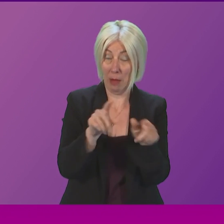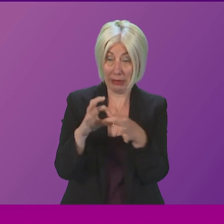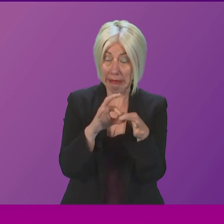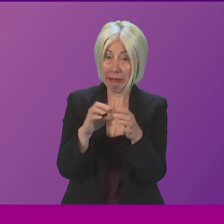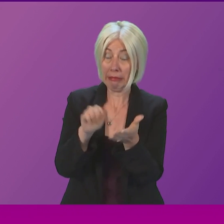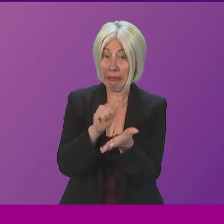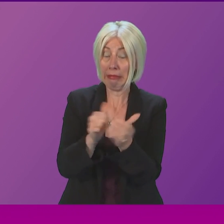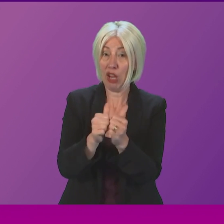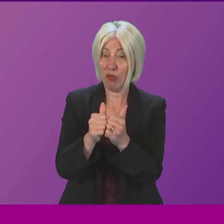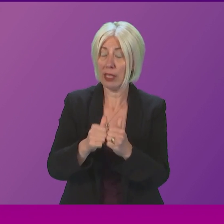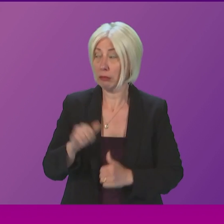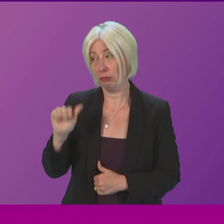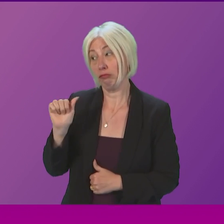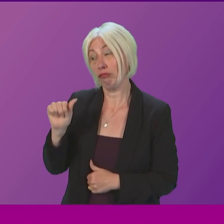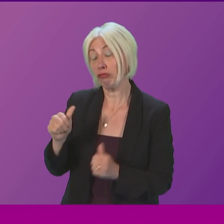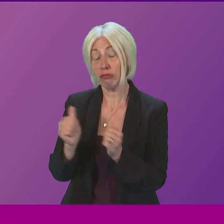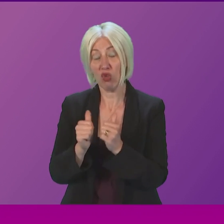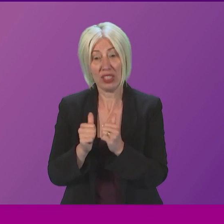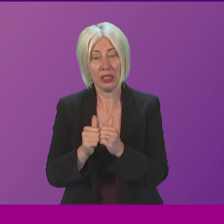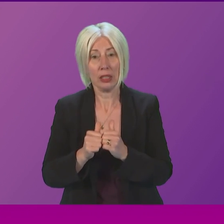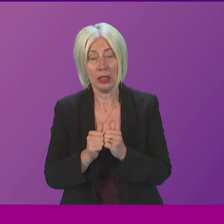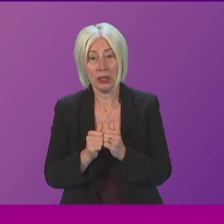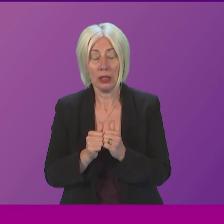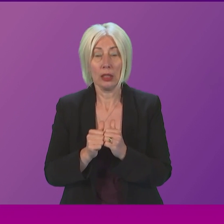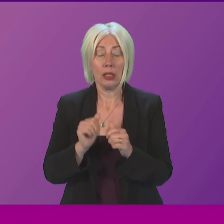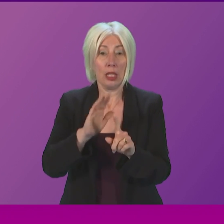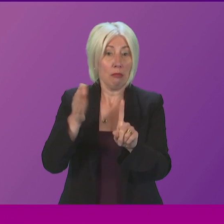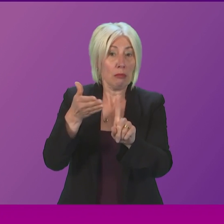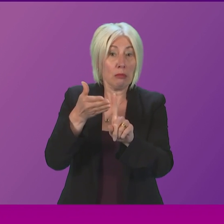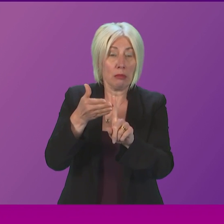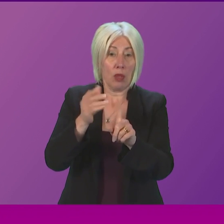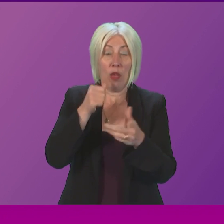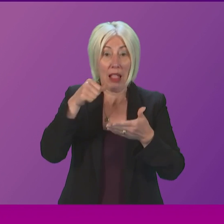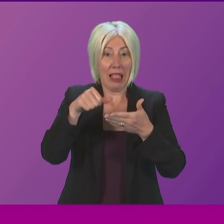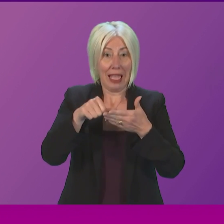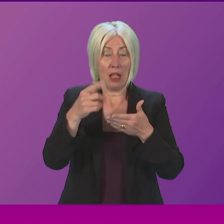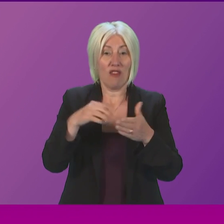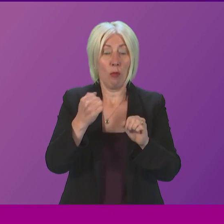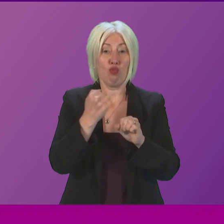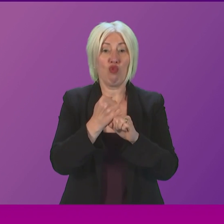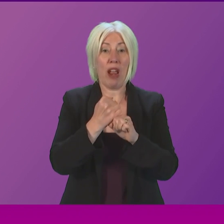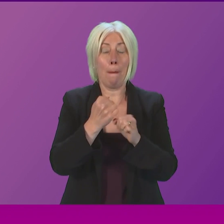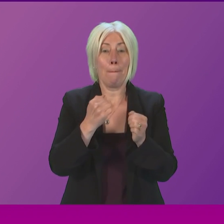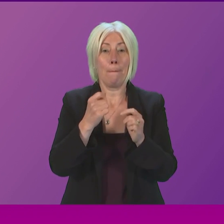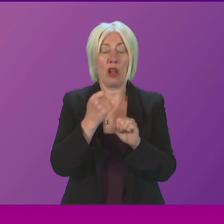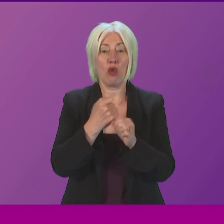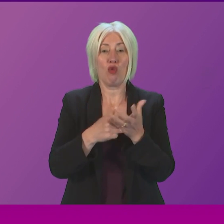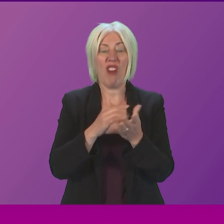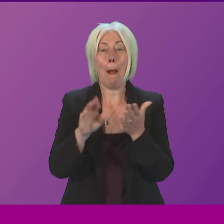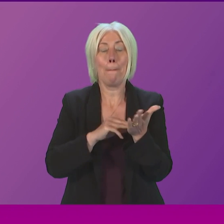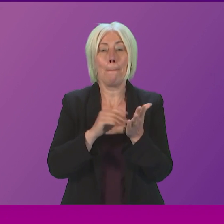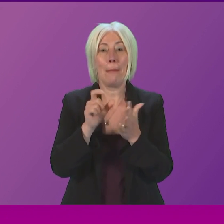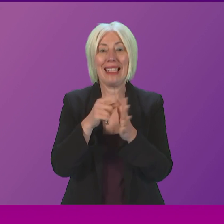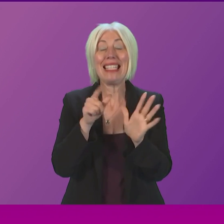Minister. Yes, I couldn't agree more with that. And the whole point of the letter that was sent by Graham Day to the sector was